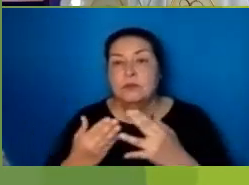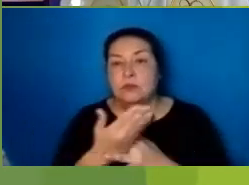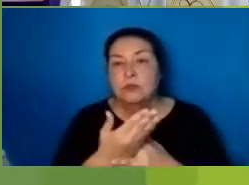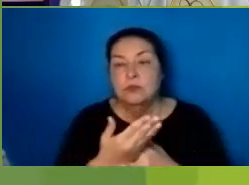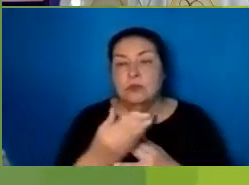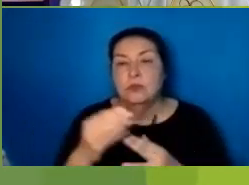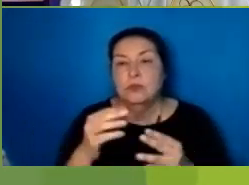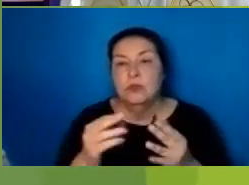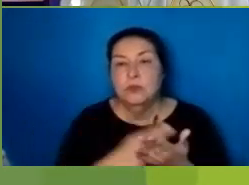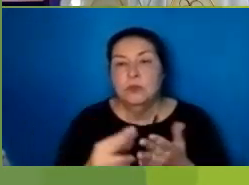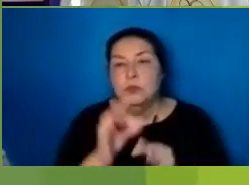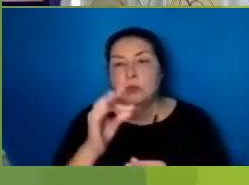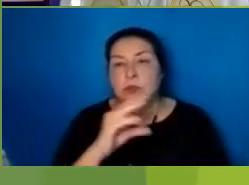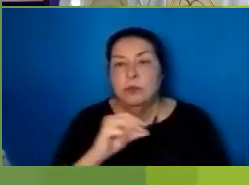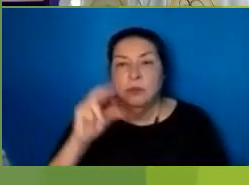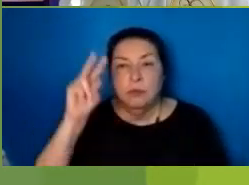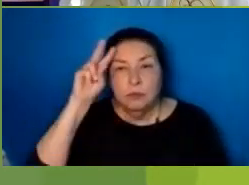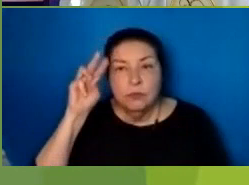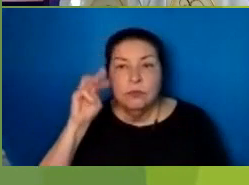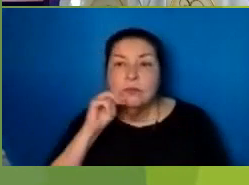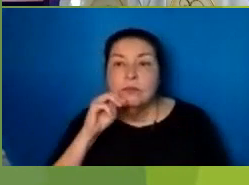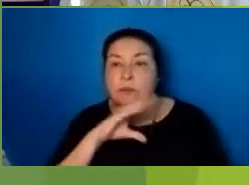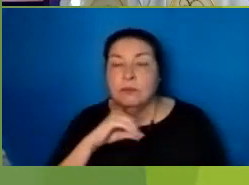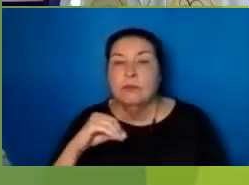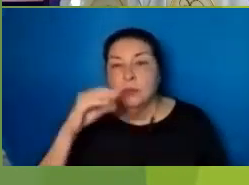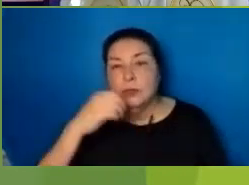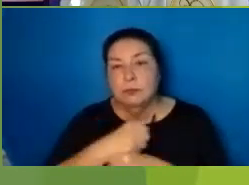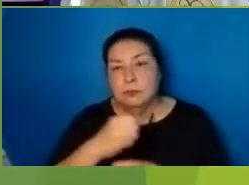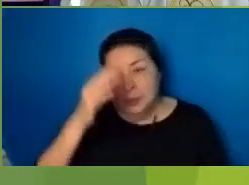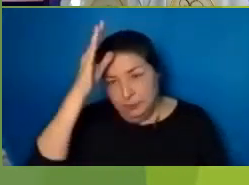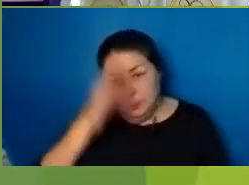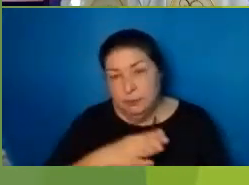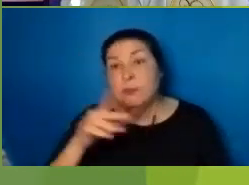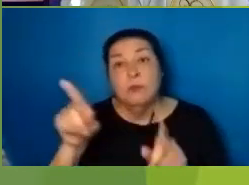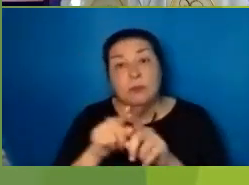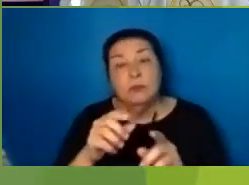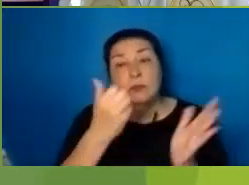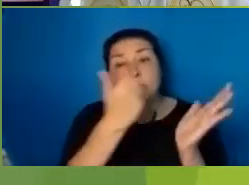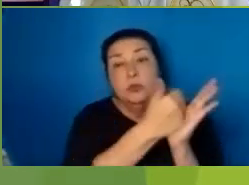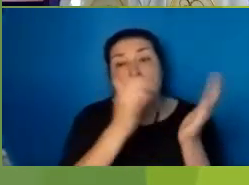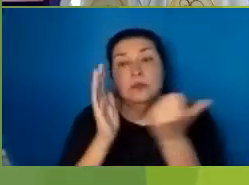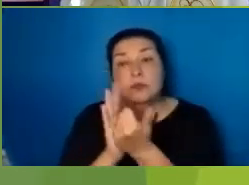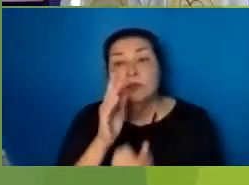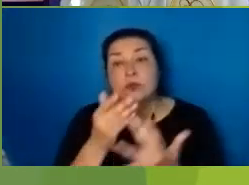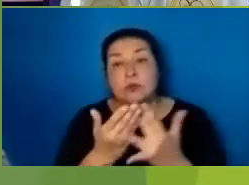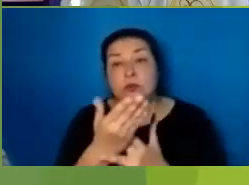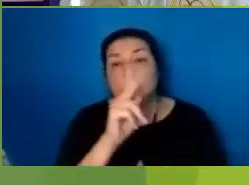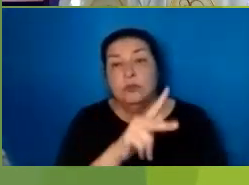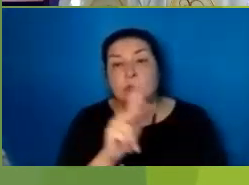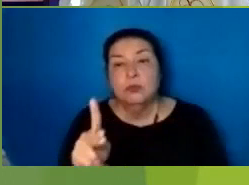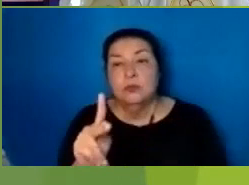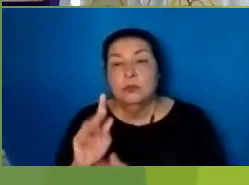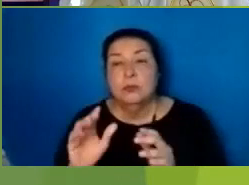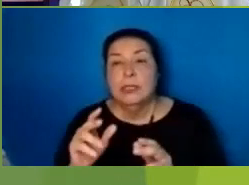Virgin Mary And Was Made Man And Was Crucified Also For Us Under Pontius Pilate He Suffered And Was Buried